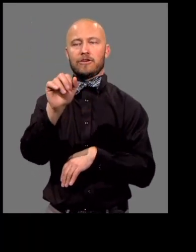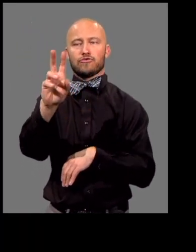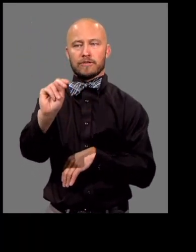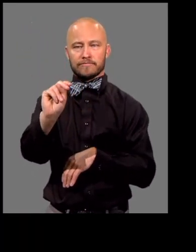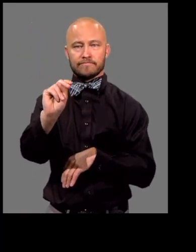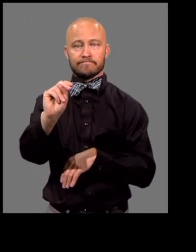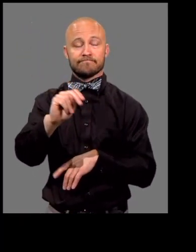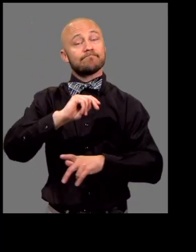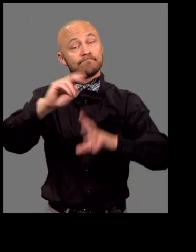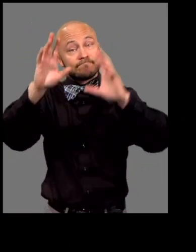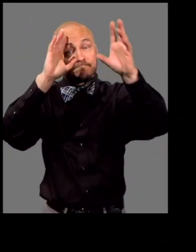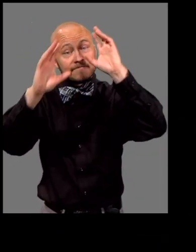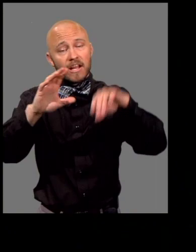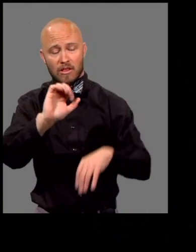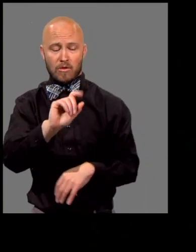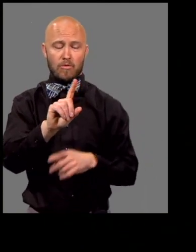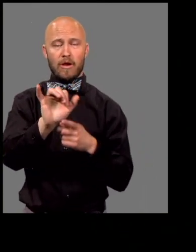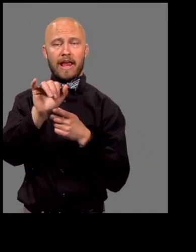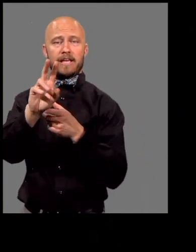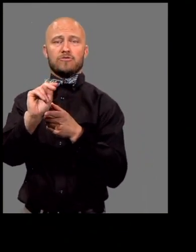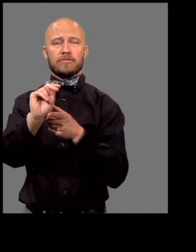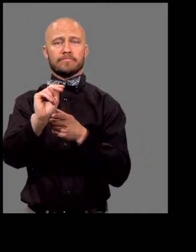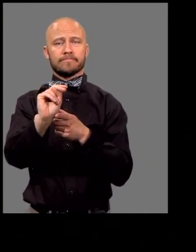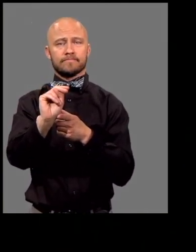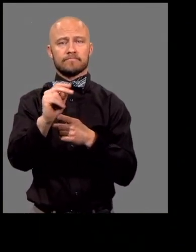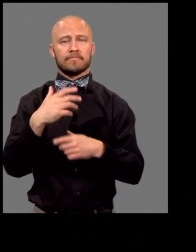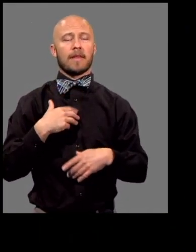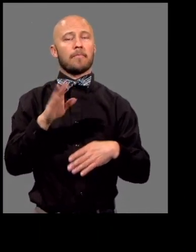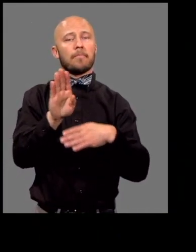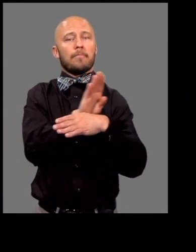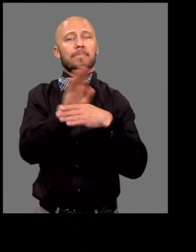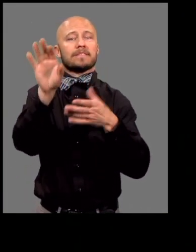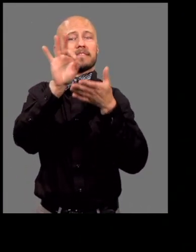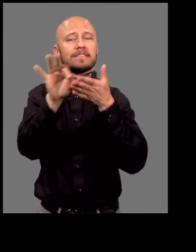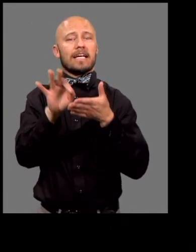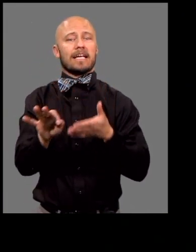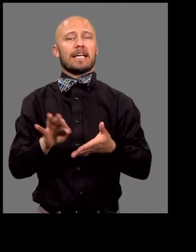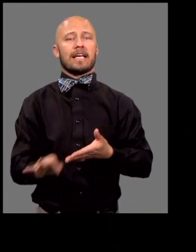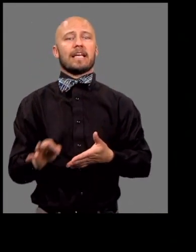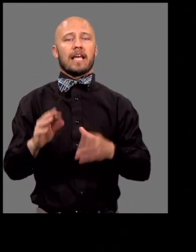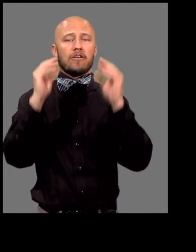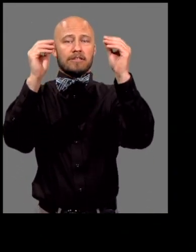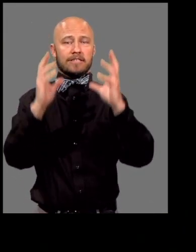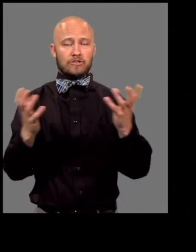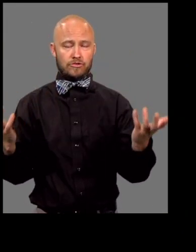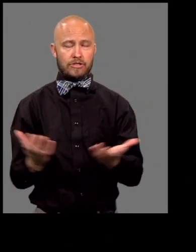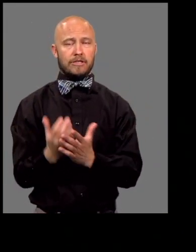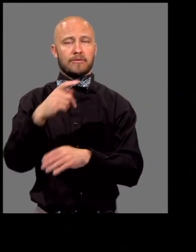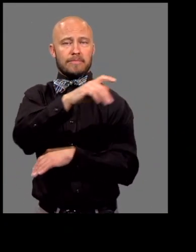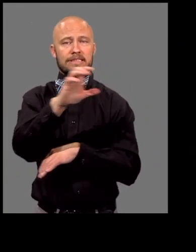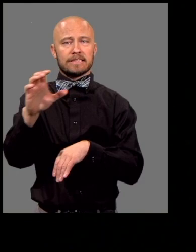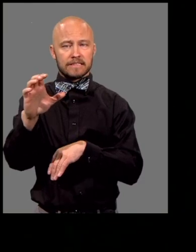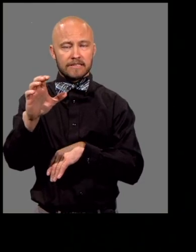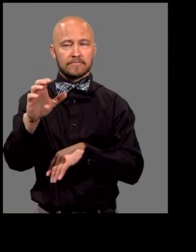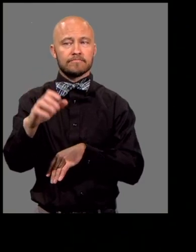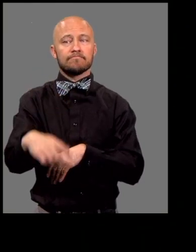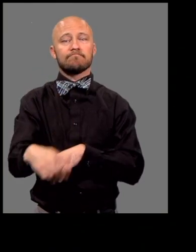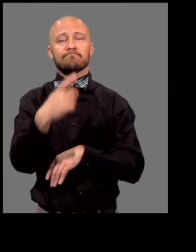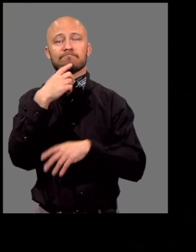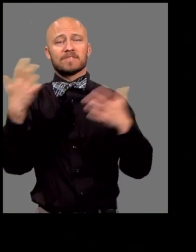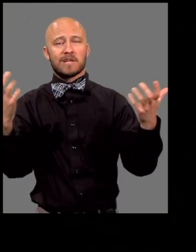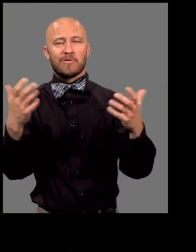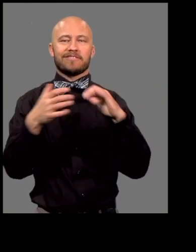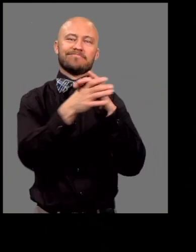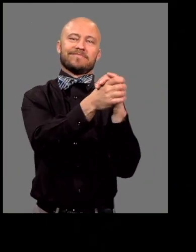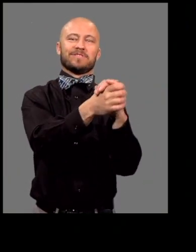Bannister. Hi, my name is Adrian Bannister. I'm Business and Accounting faculty here at Pueblo Community College. I wanted to